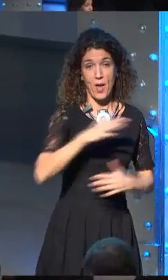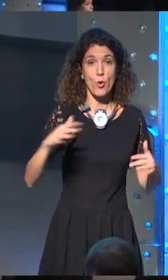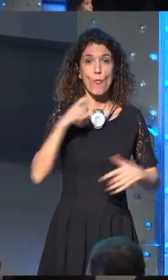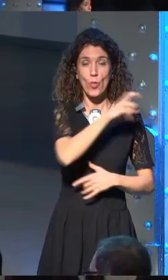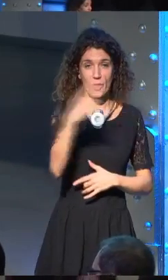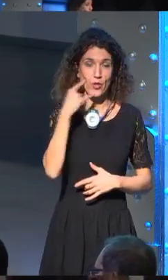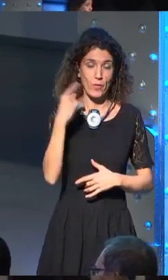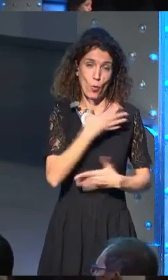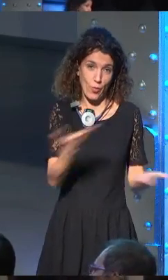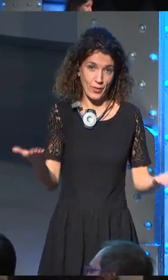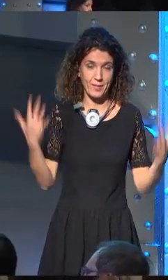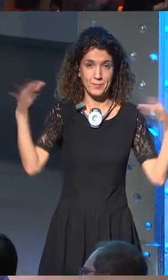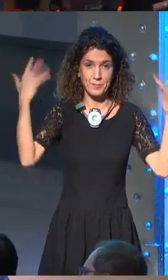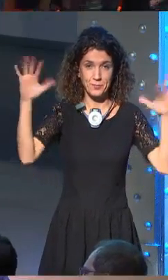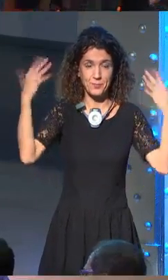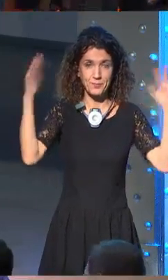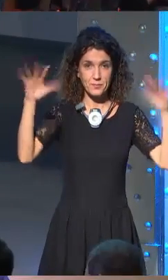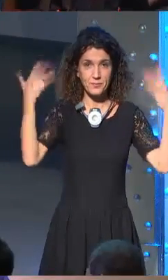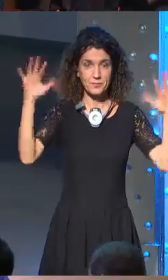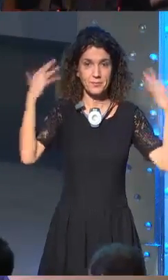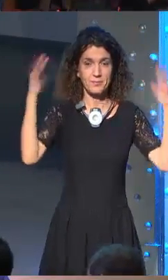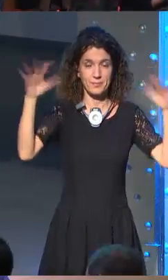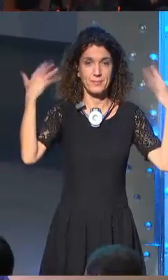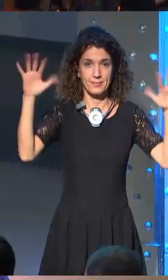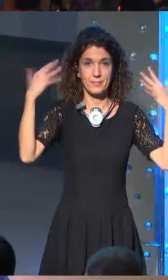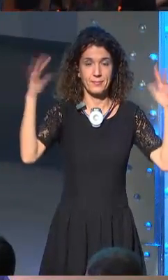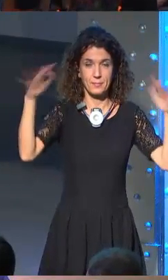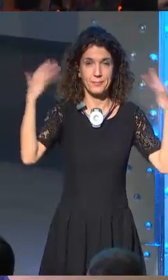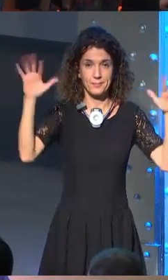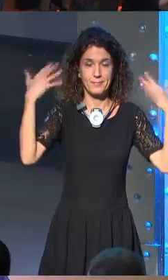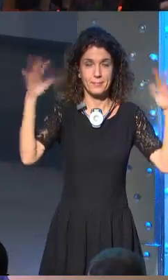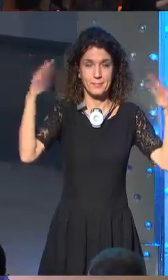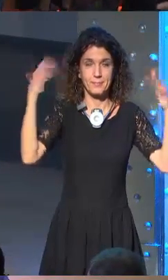a warm welcome from the Telefónica audience.